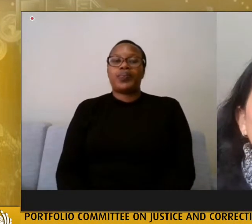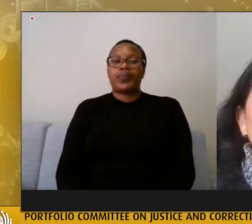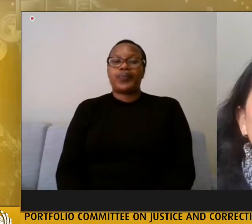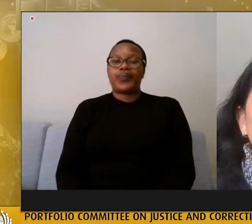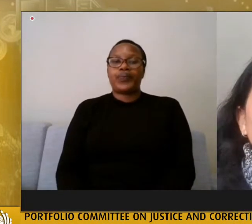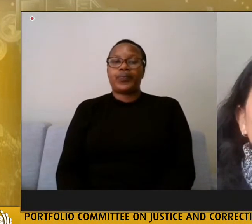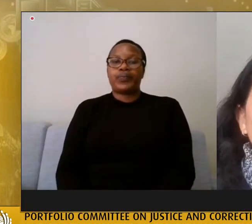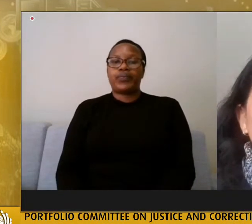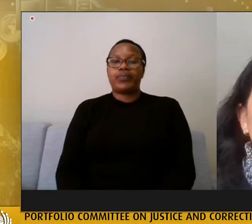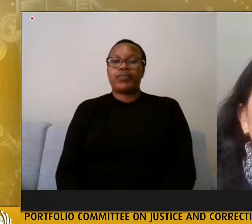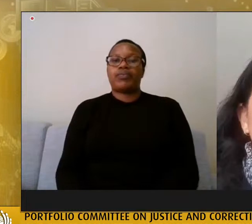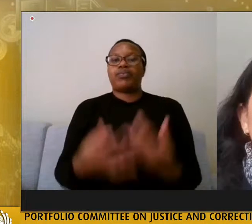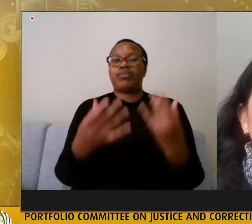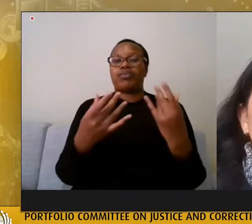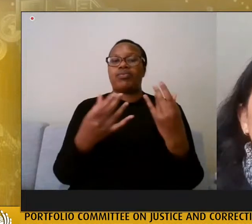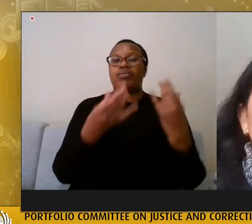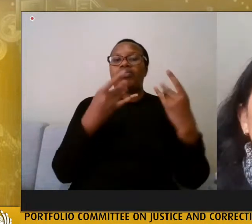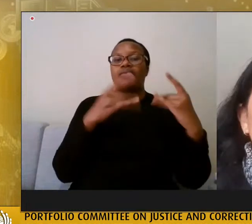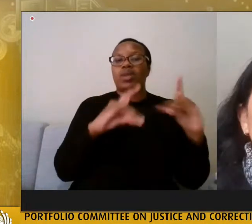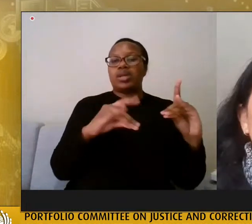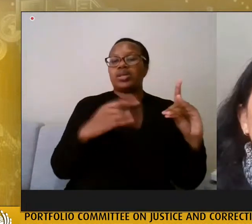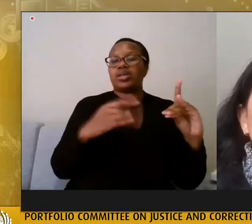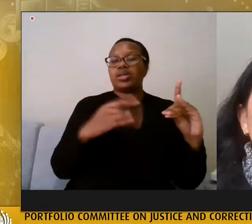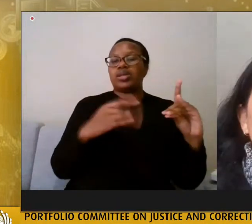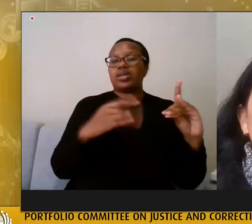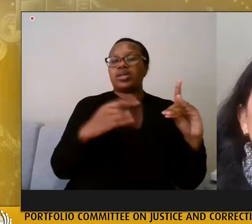Okay, thank you, Advocate Musa.